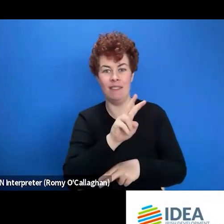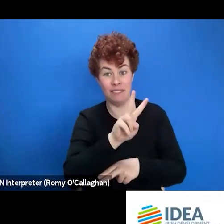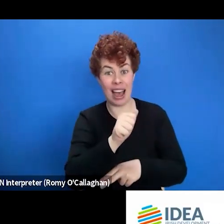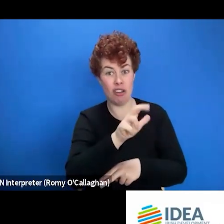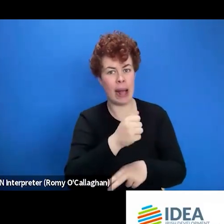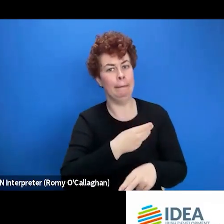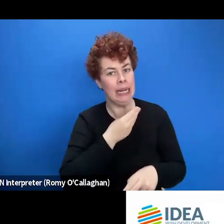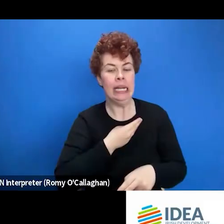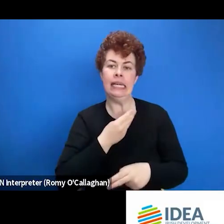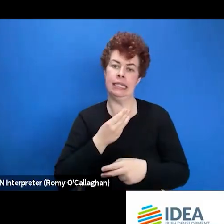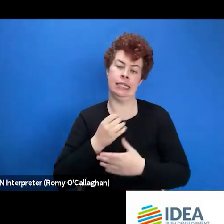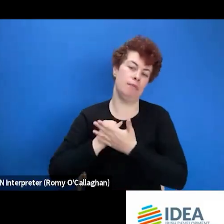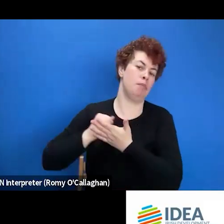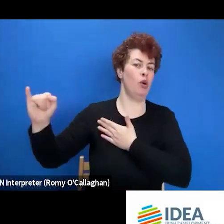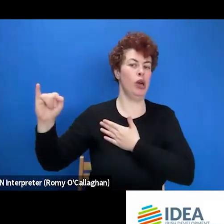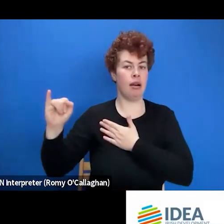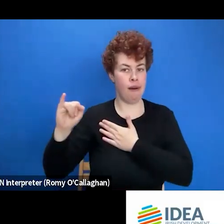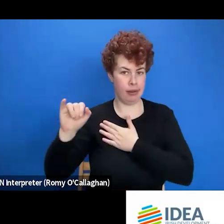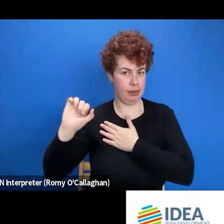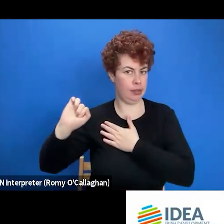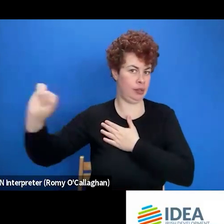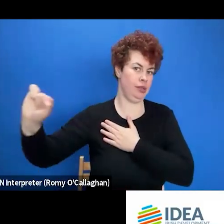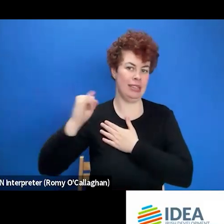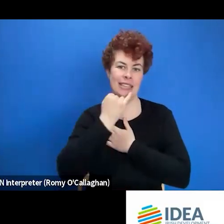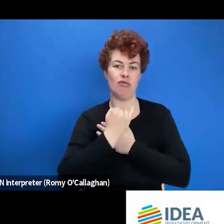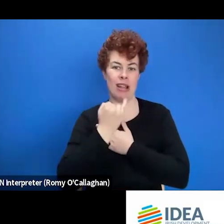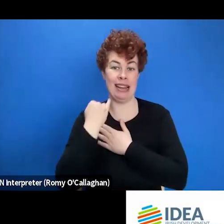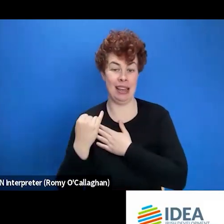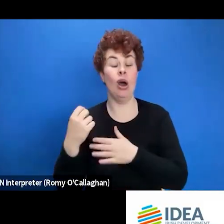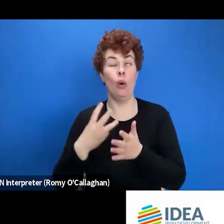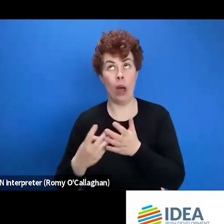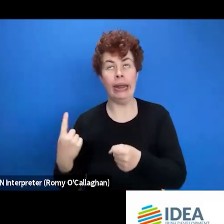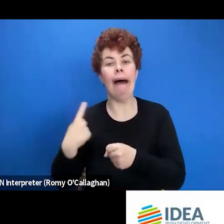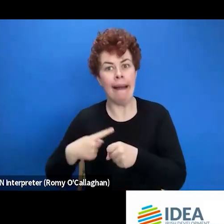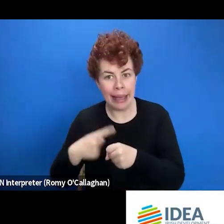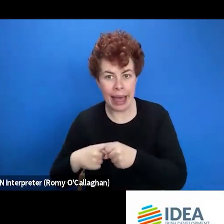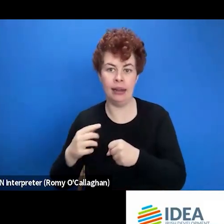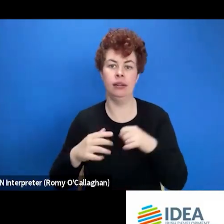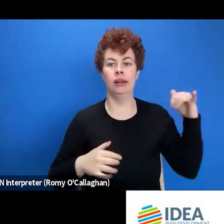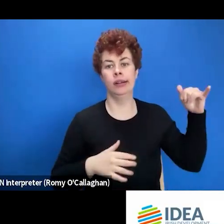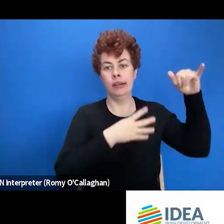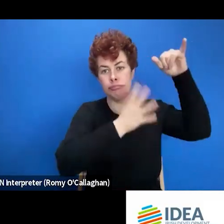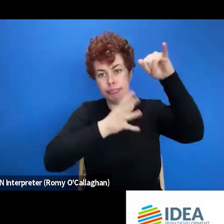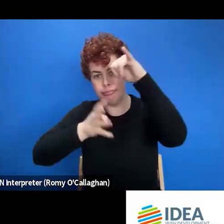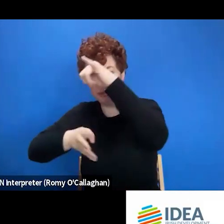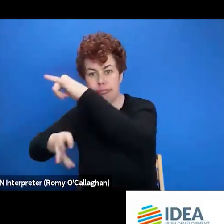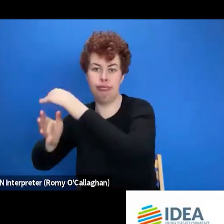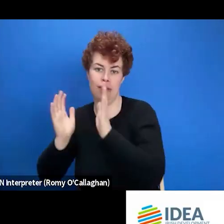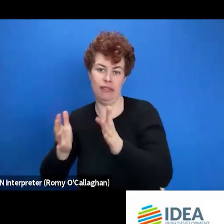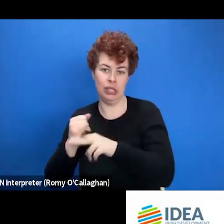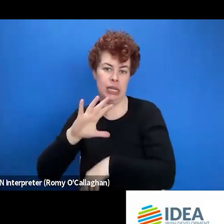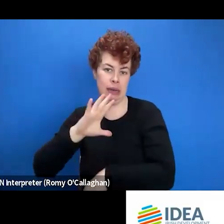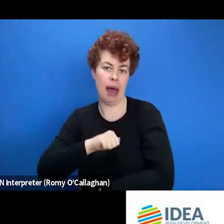of Israeli goods during yet another period of bloodshed and violence in